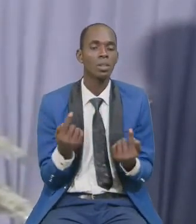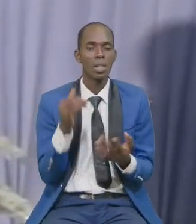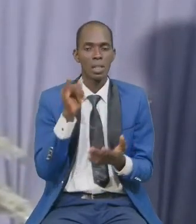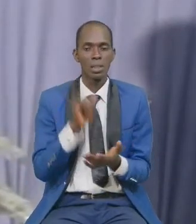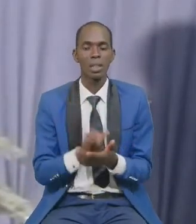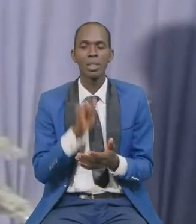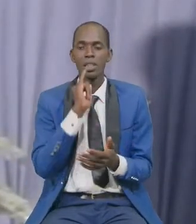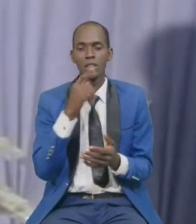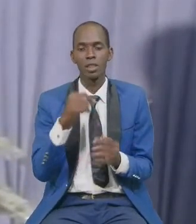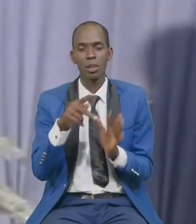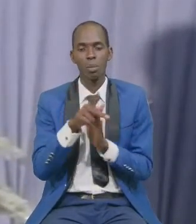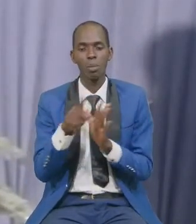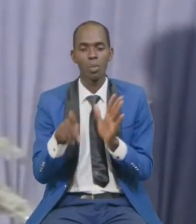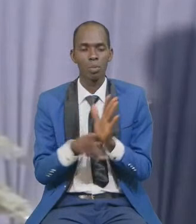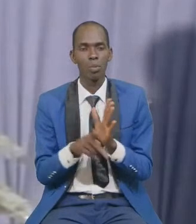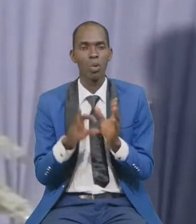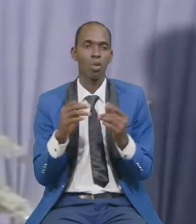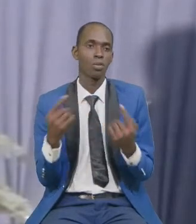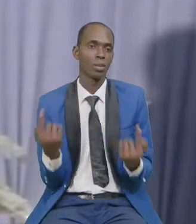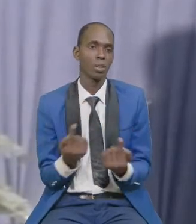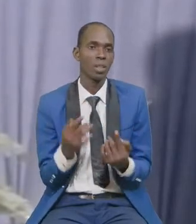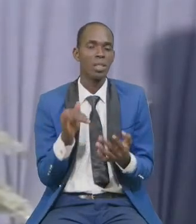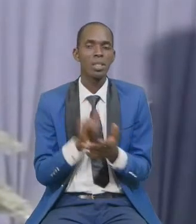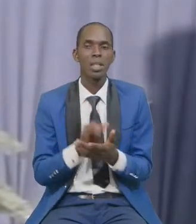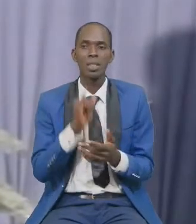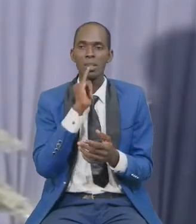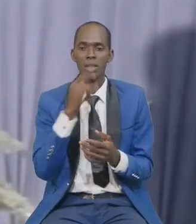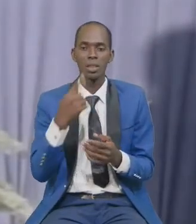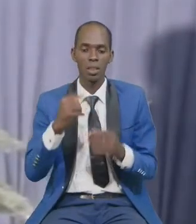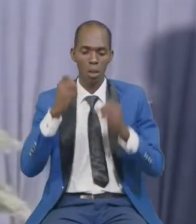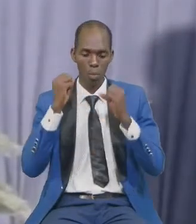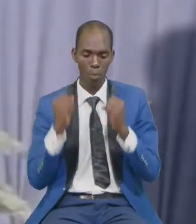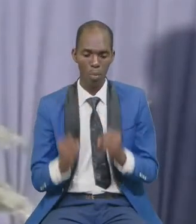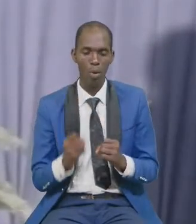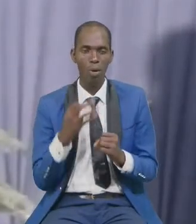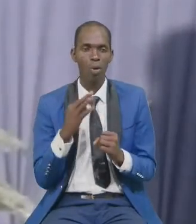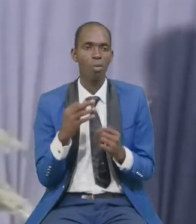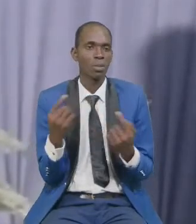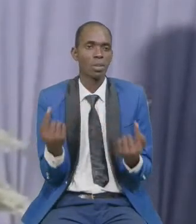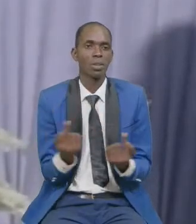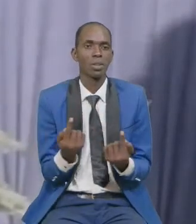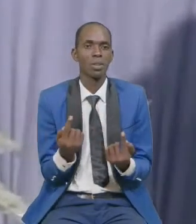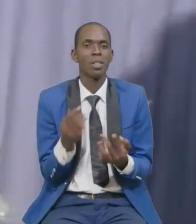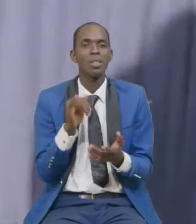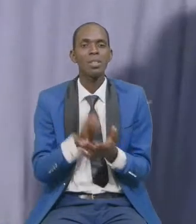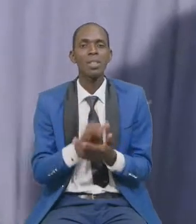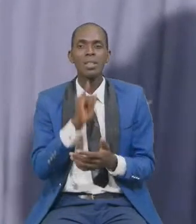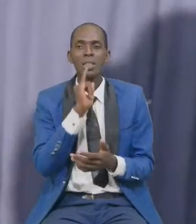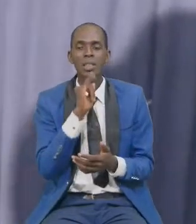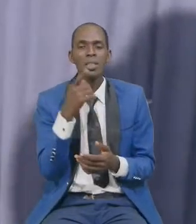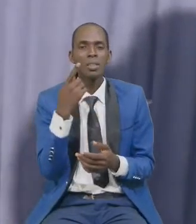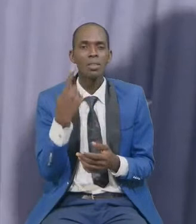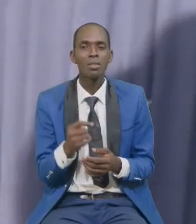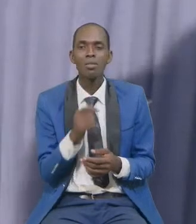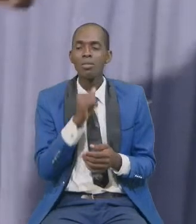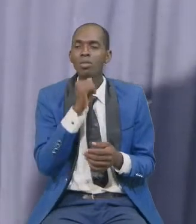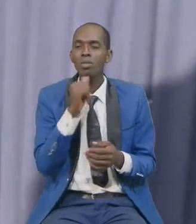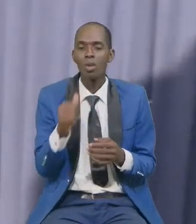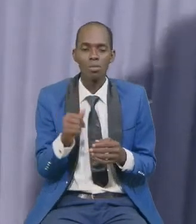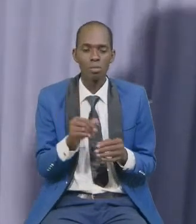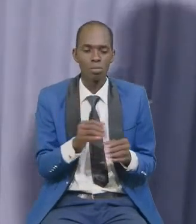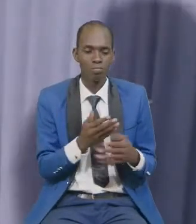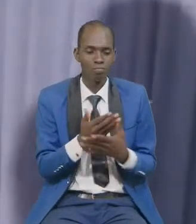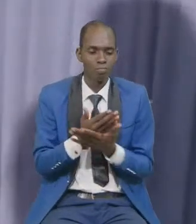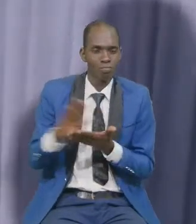principle of sin. That's the power of sin. That's the irresistible